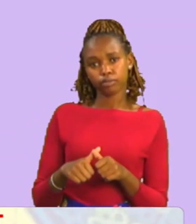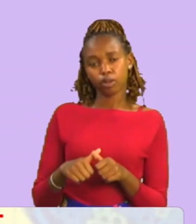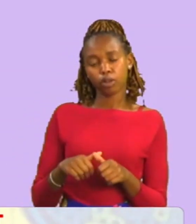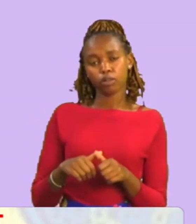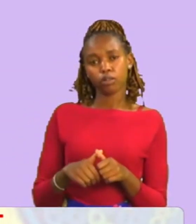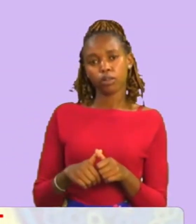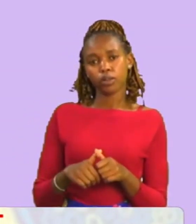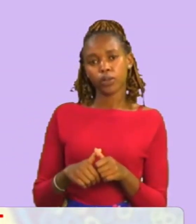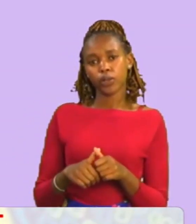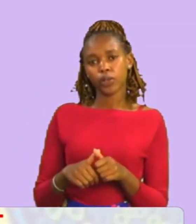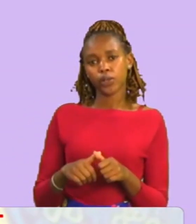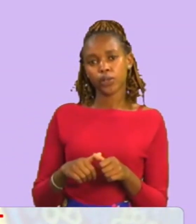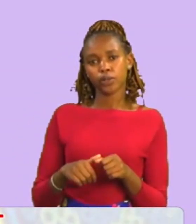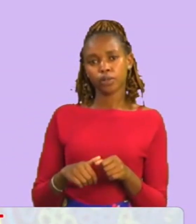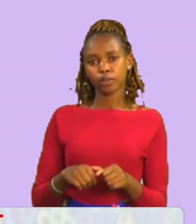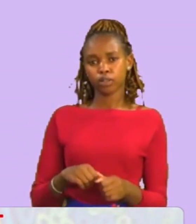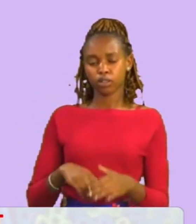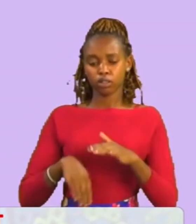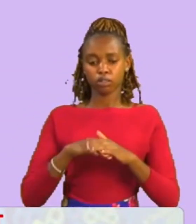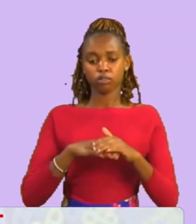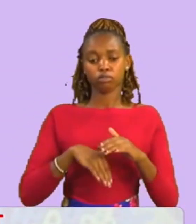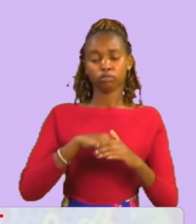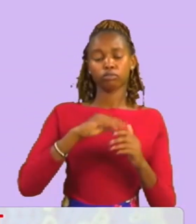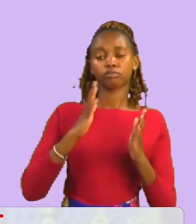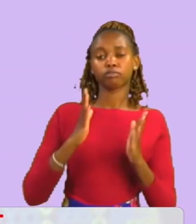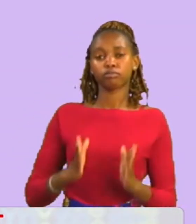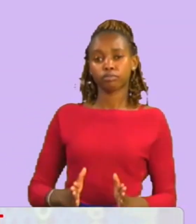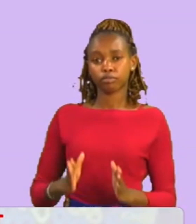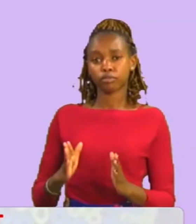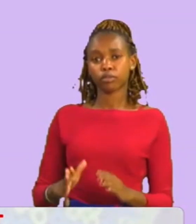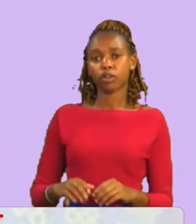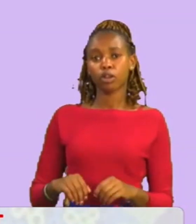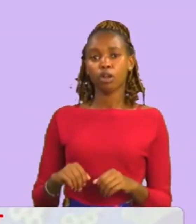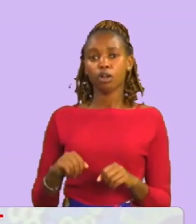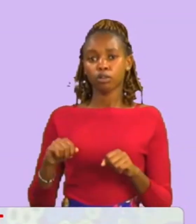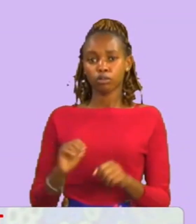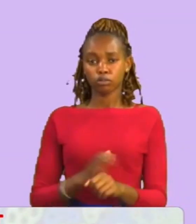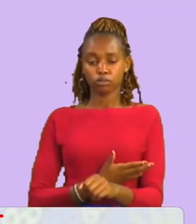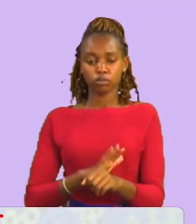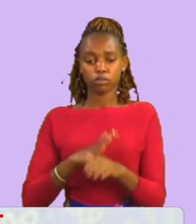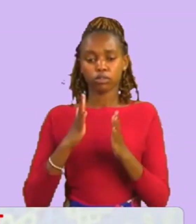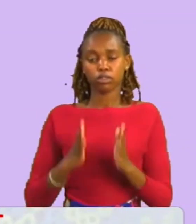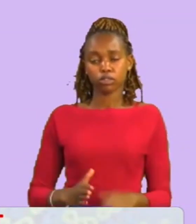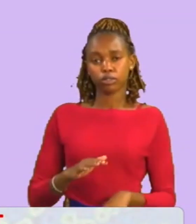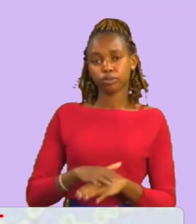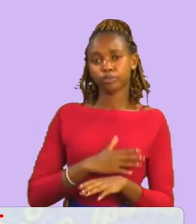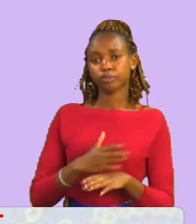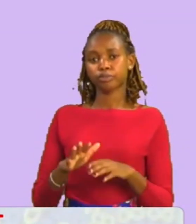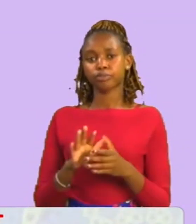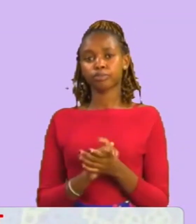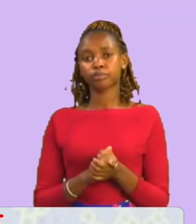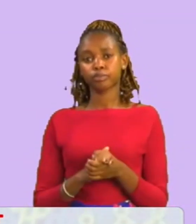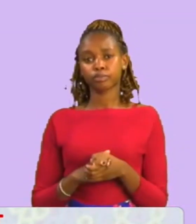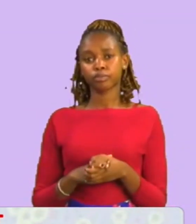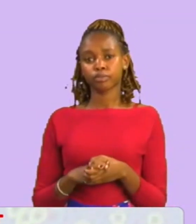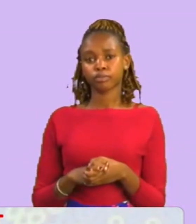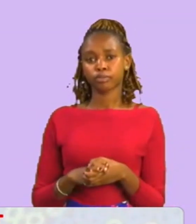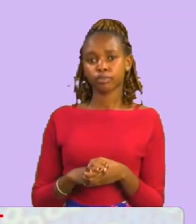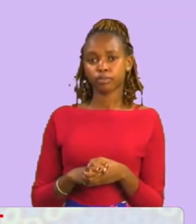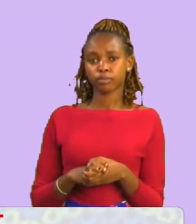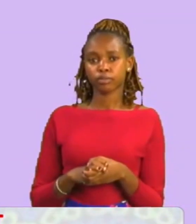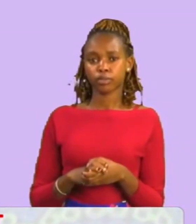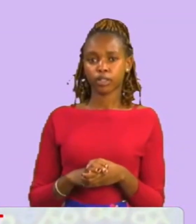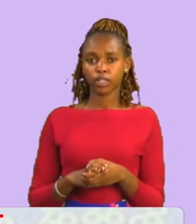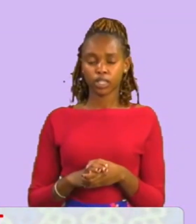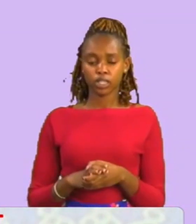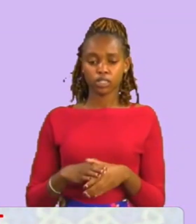very good footballer, anaweza kuwa very good artist. So as much as yes you have those you know, umesomea utakuwa useme mbele ya TV